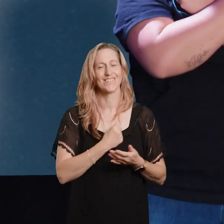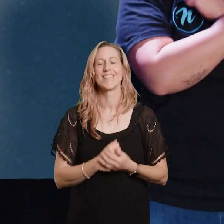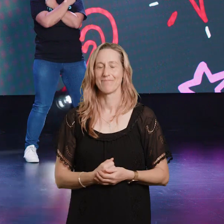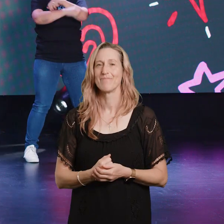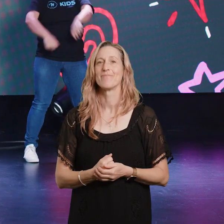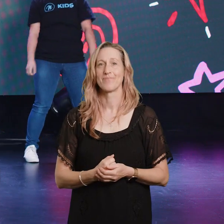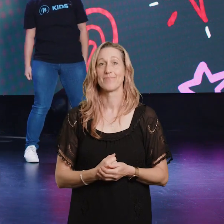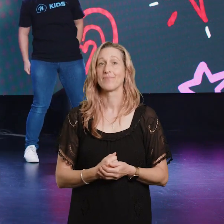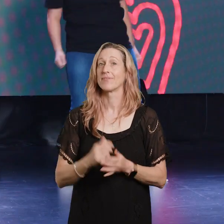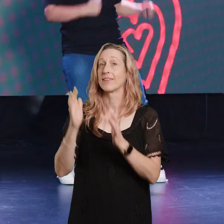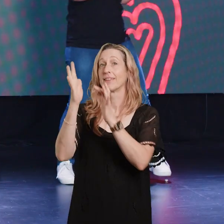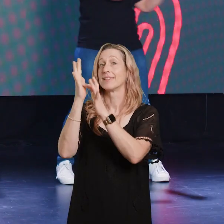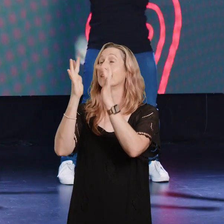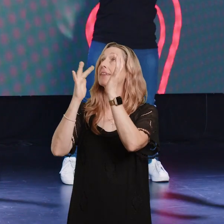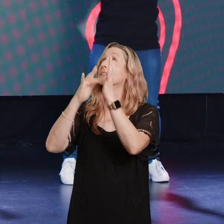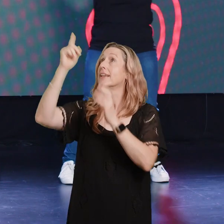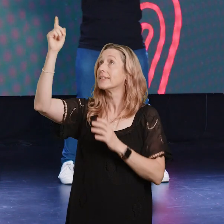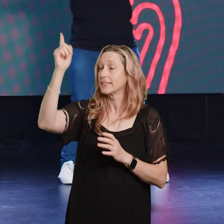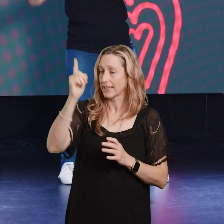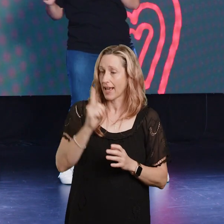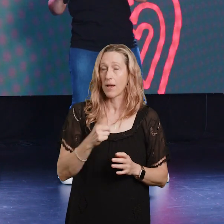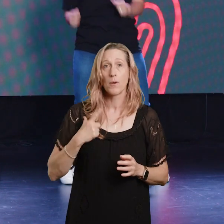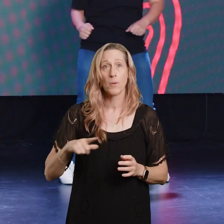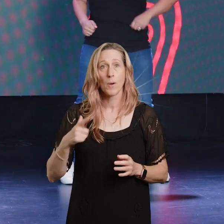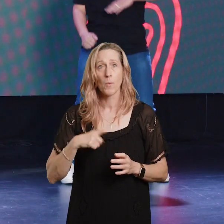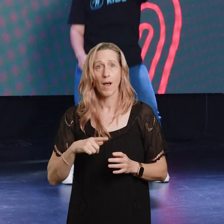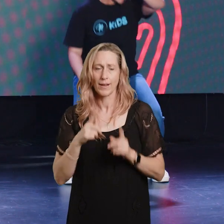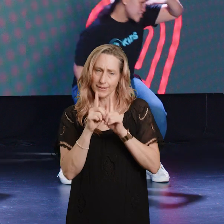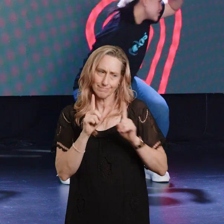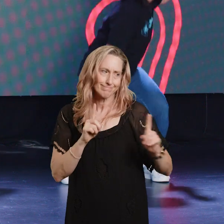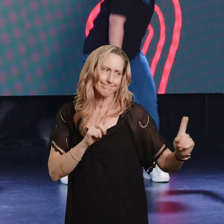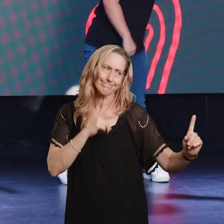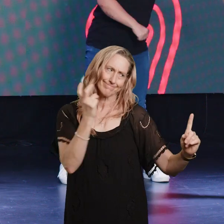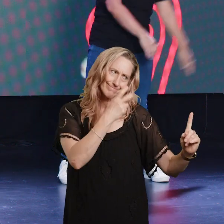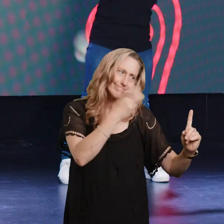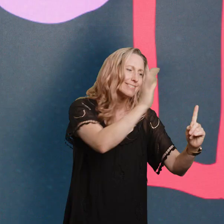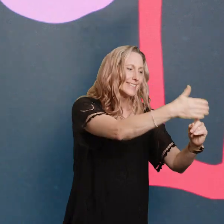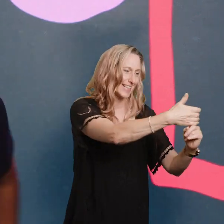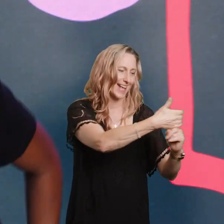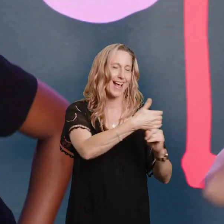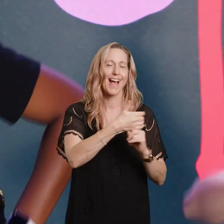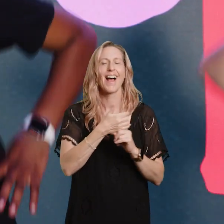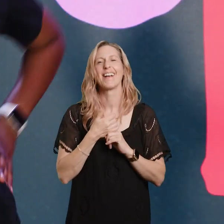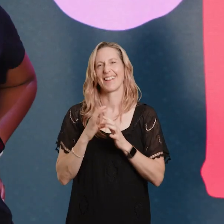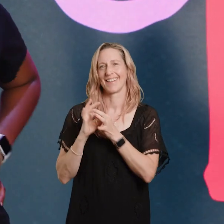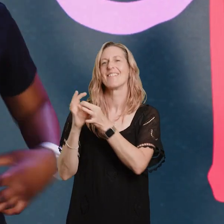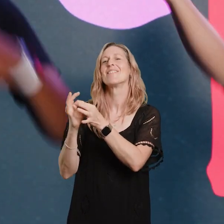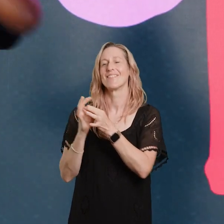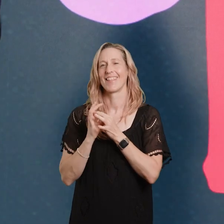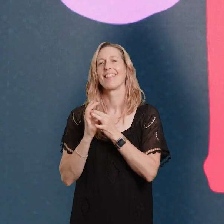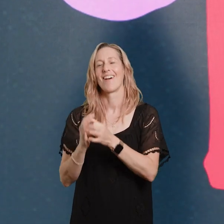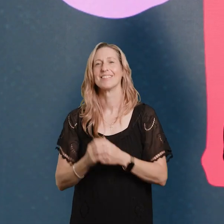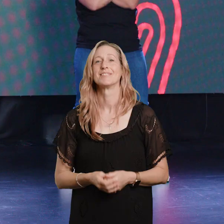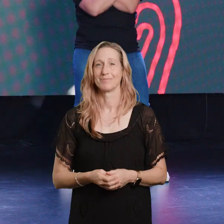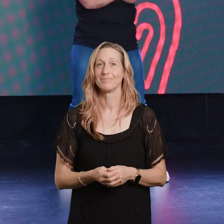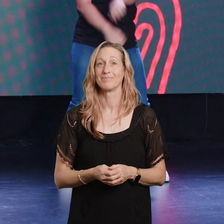the lost. For the Son of Man came to seek, seek and save